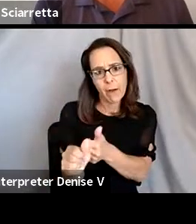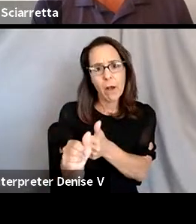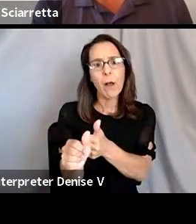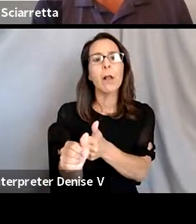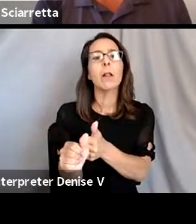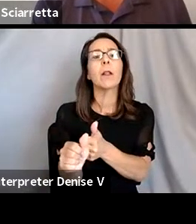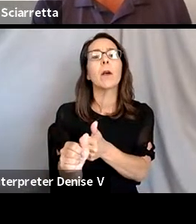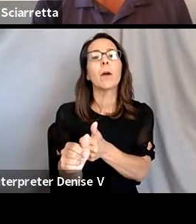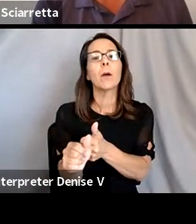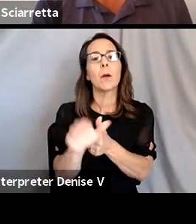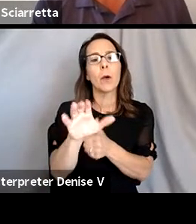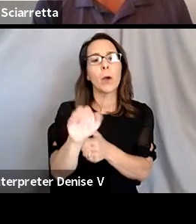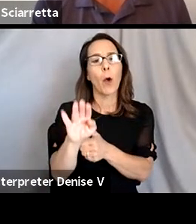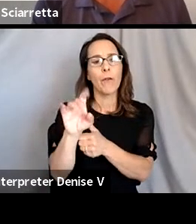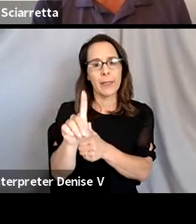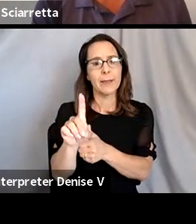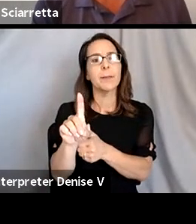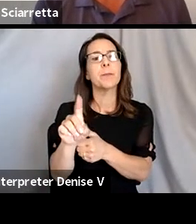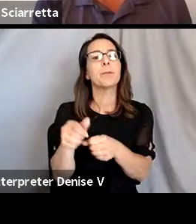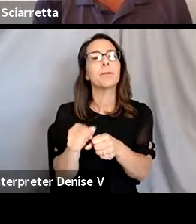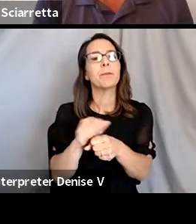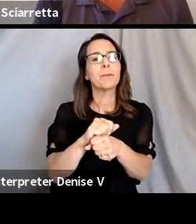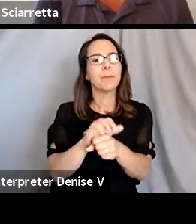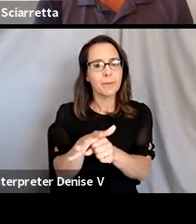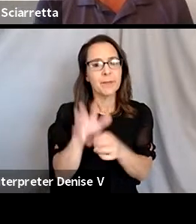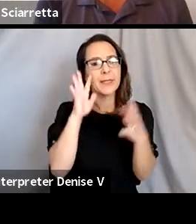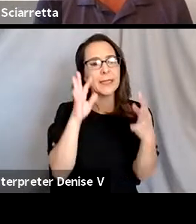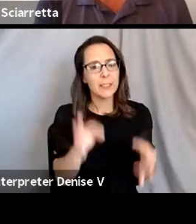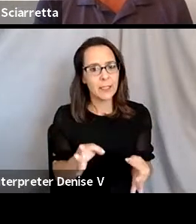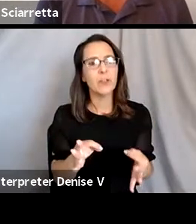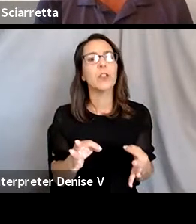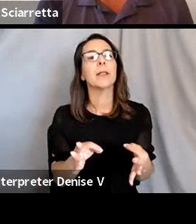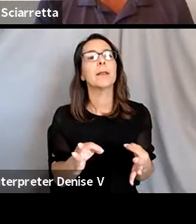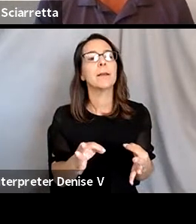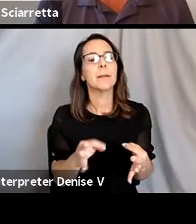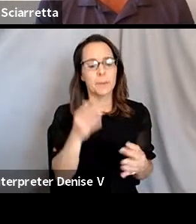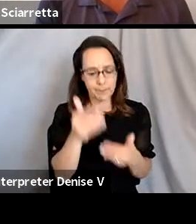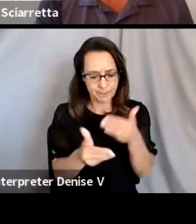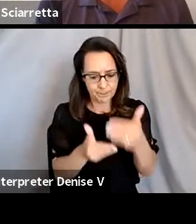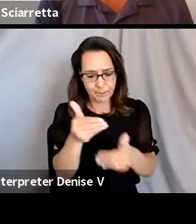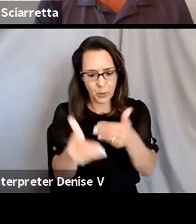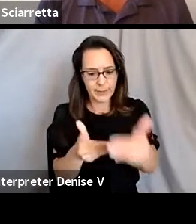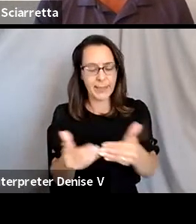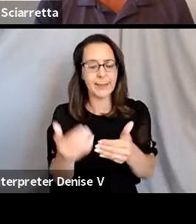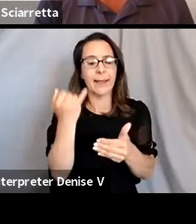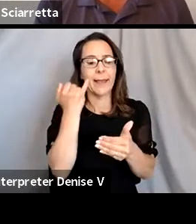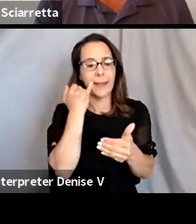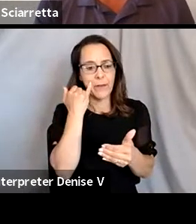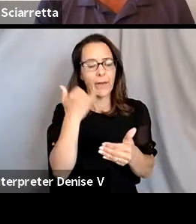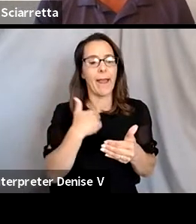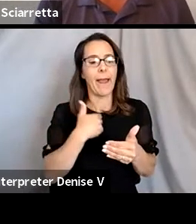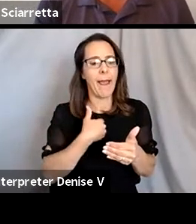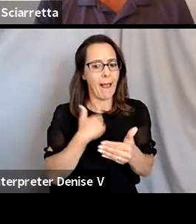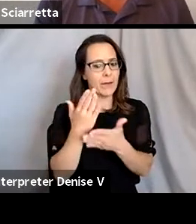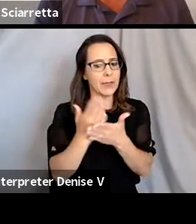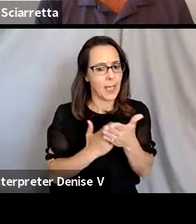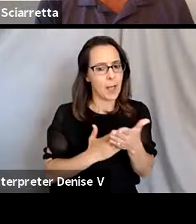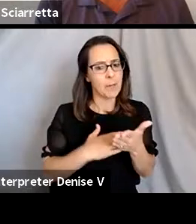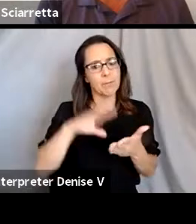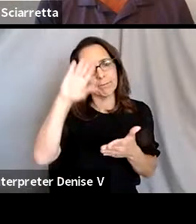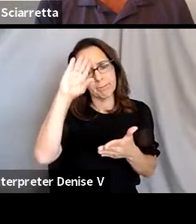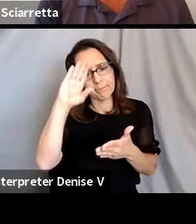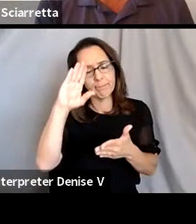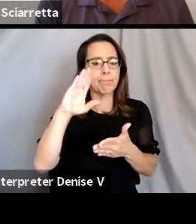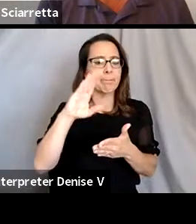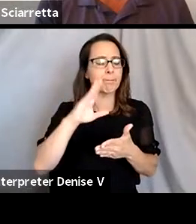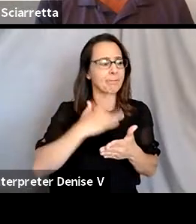decision tree about when there are any kind of symptoms that come on campus, and that we really are mandated to follow the